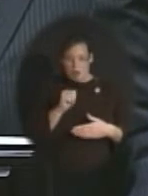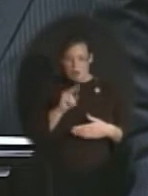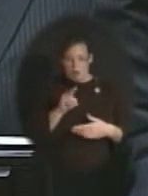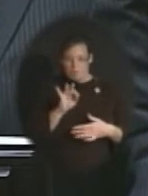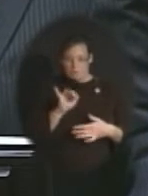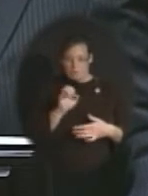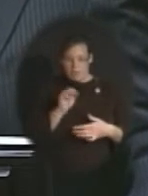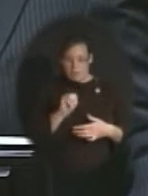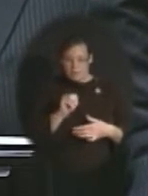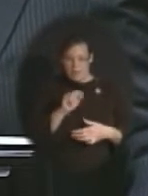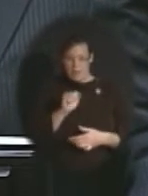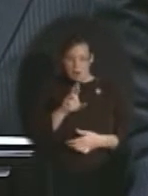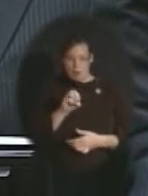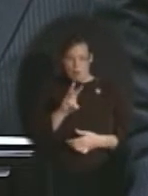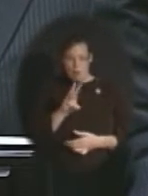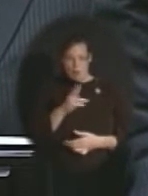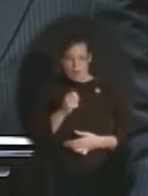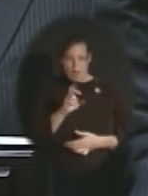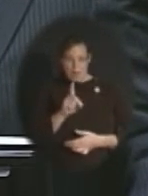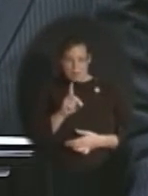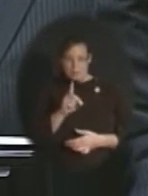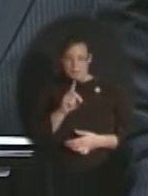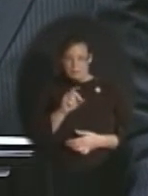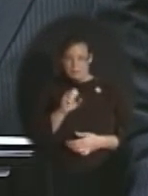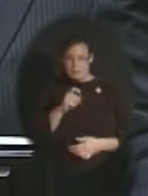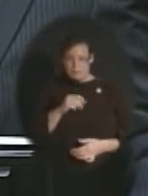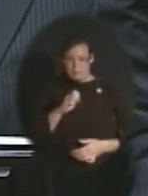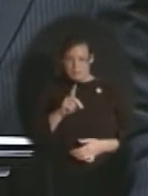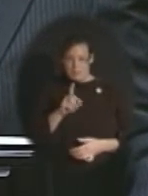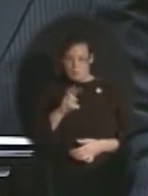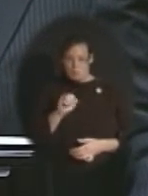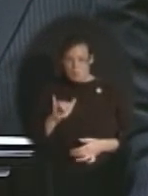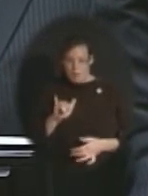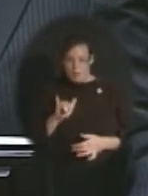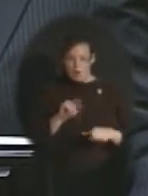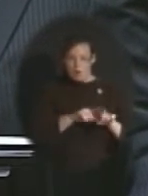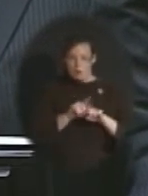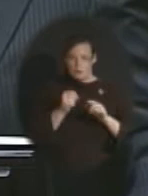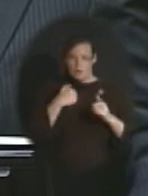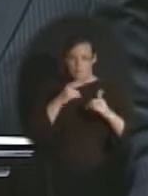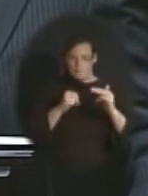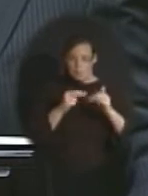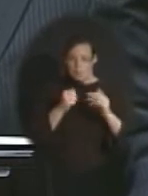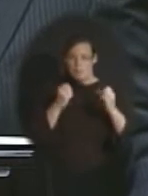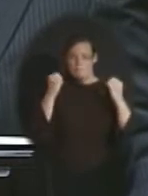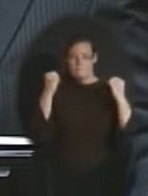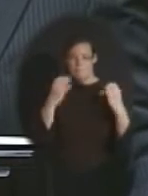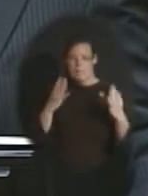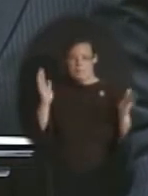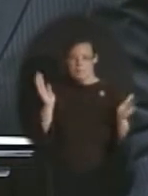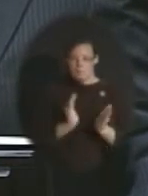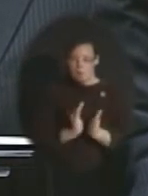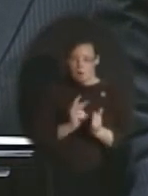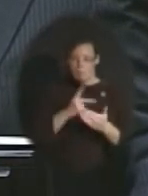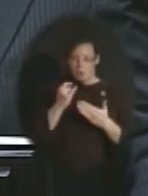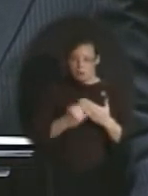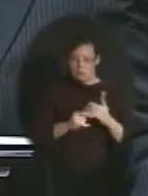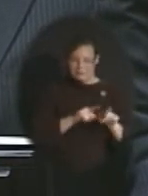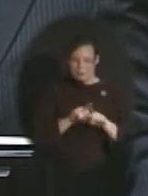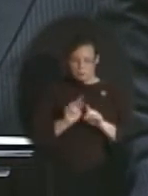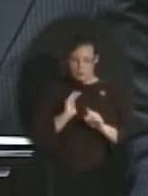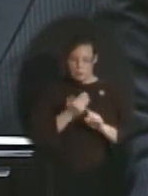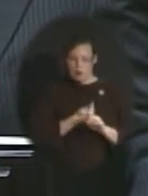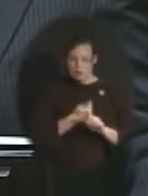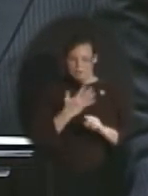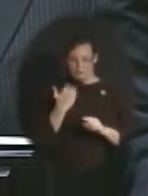Arrowhead Stadium, Speedway construction managers, but they also have built hundreds of small projects similar to ours in the